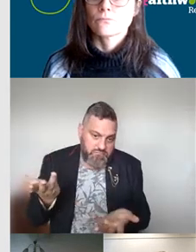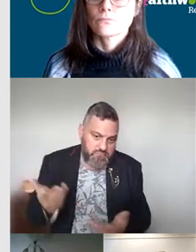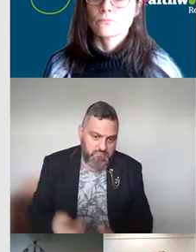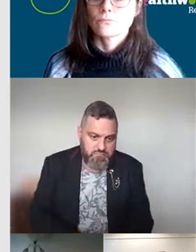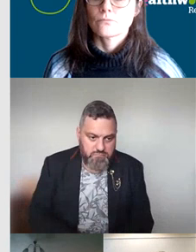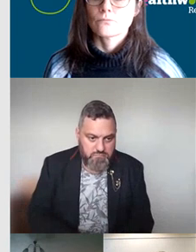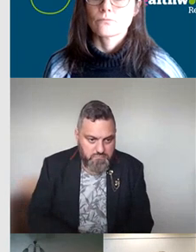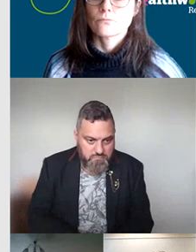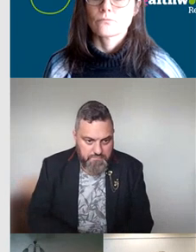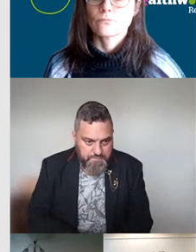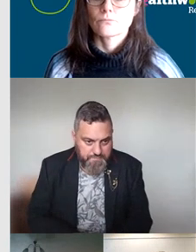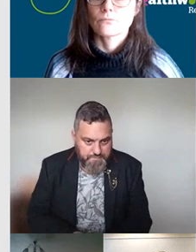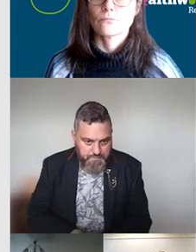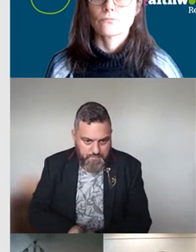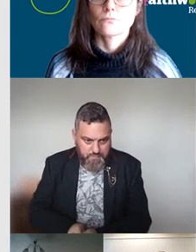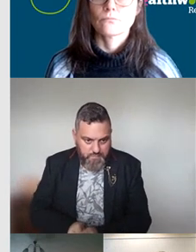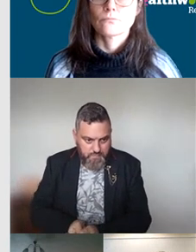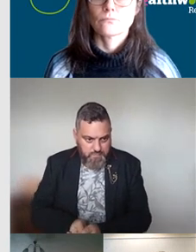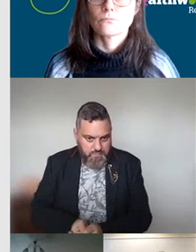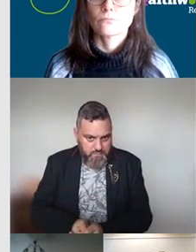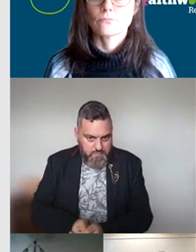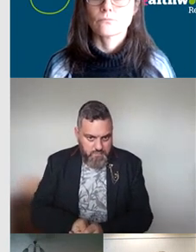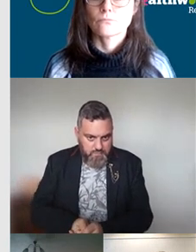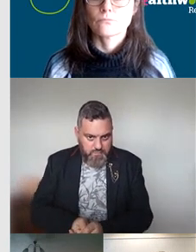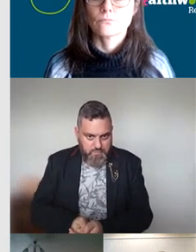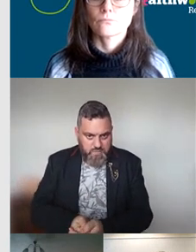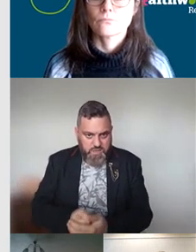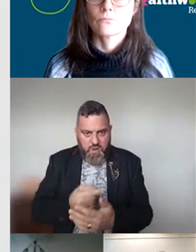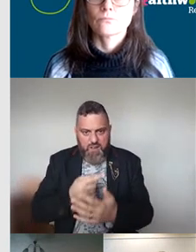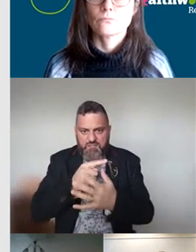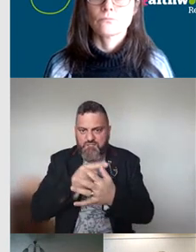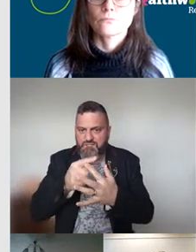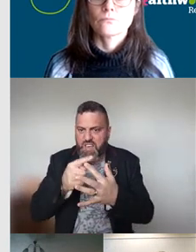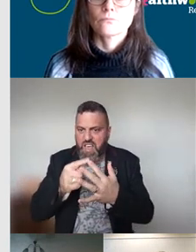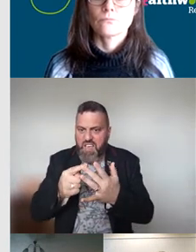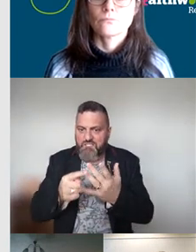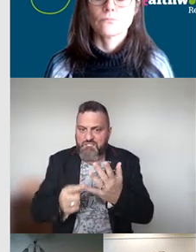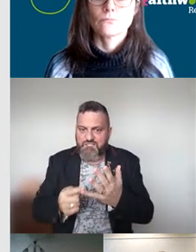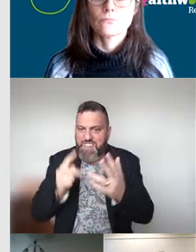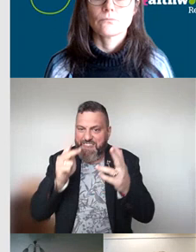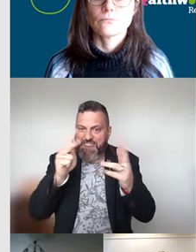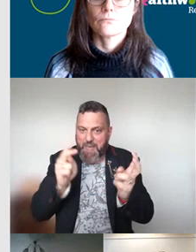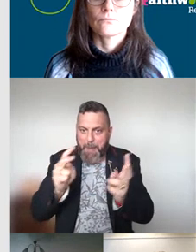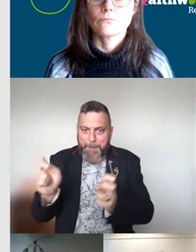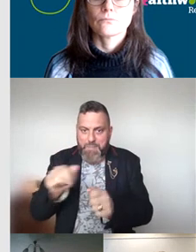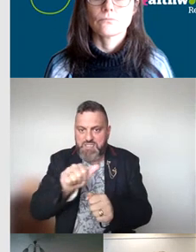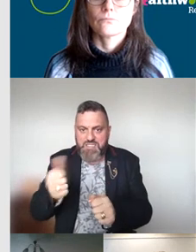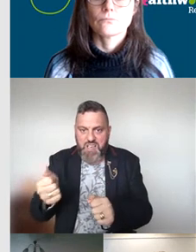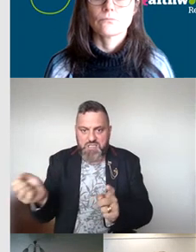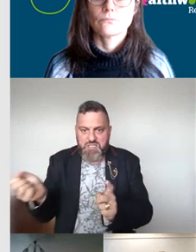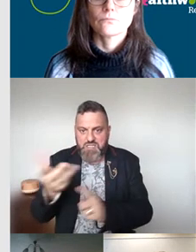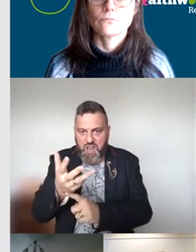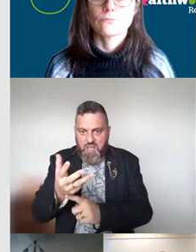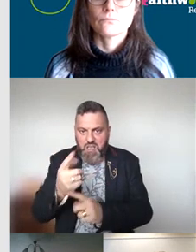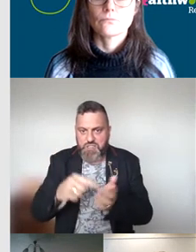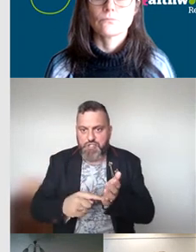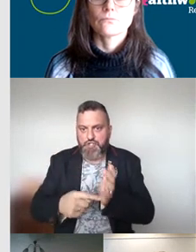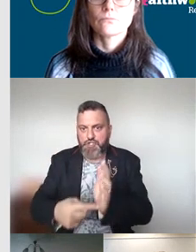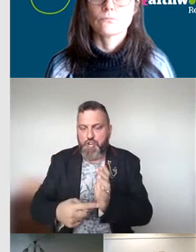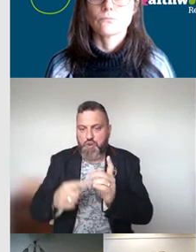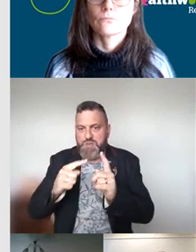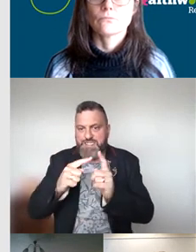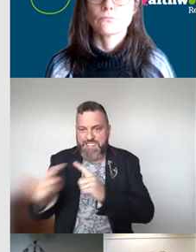In terms of the detail of the priorities, we've grouped those under five different themes. So the next slides indicate what those